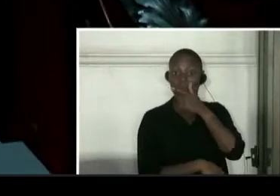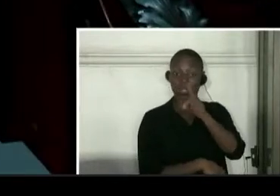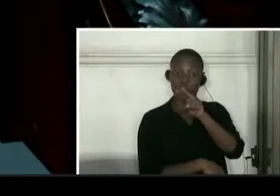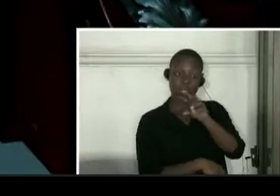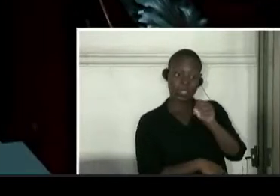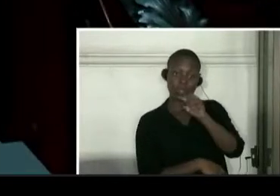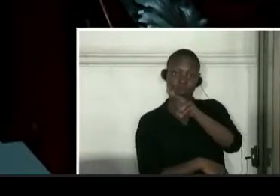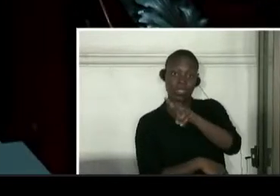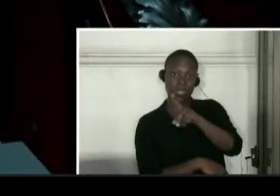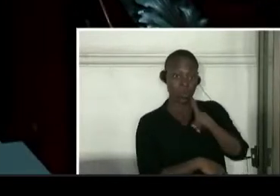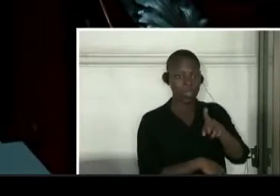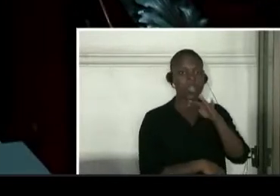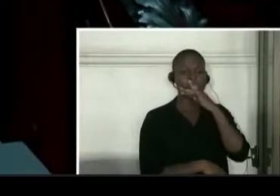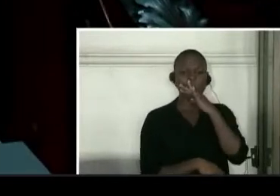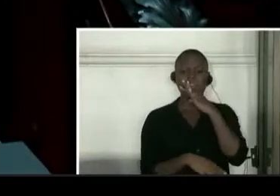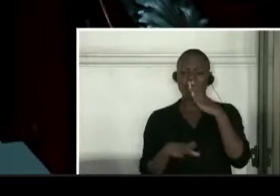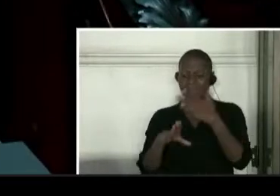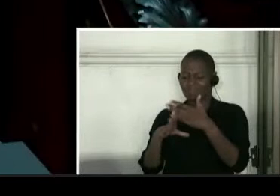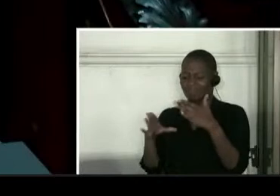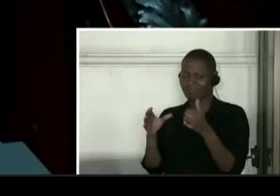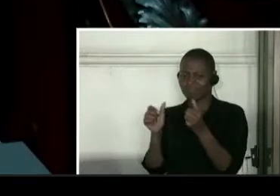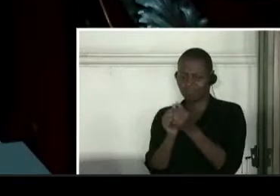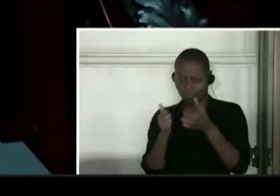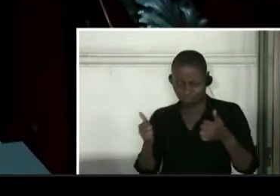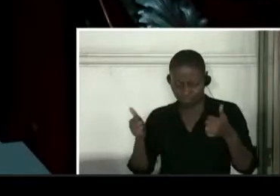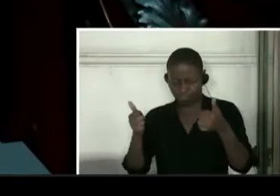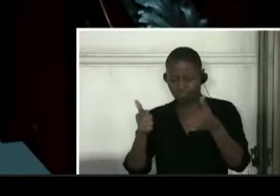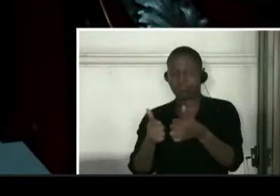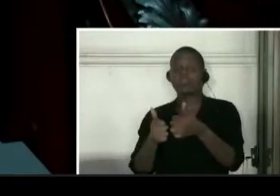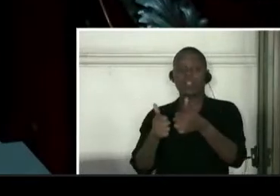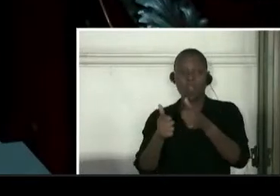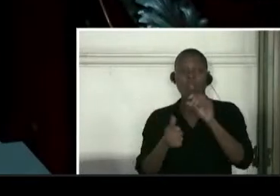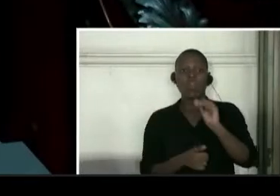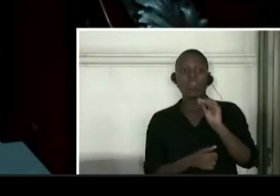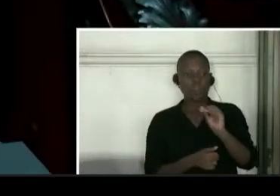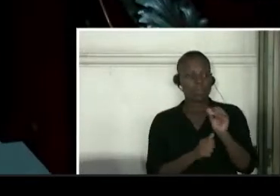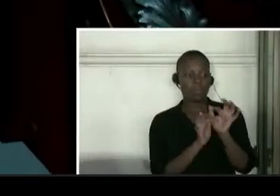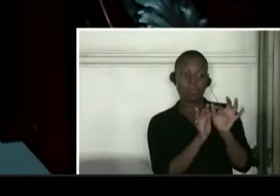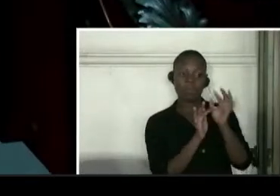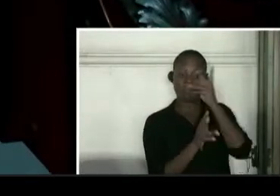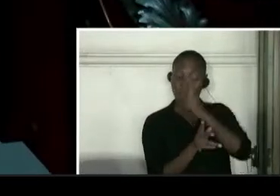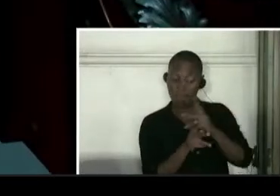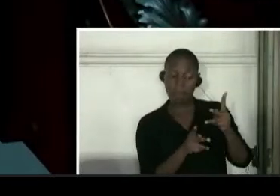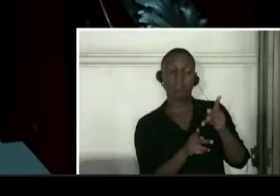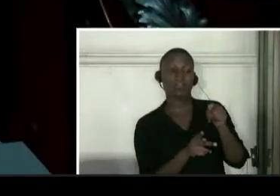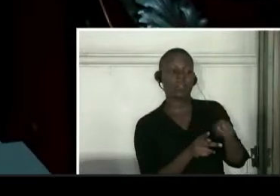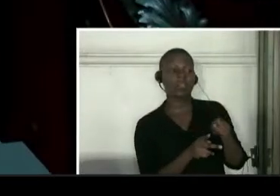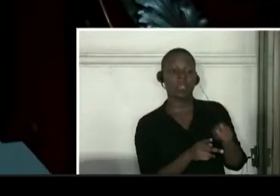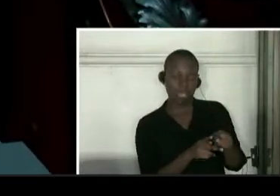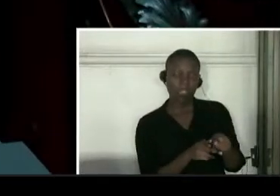stakeholder engagement meeting are another form of public participation prescribed in the South